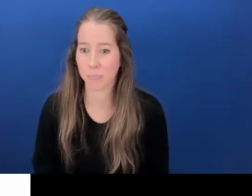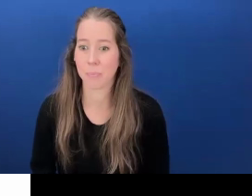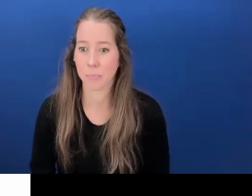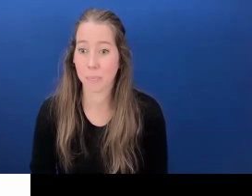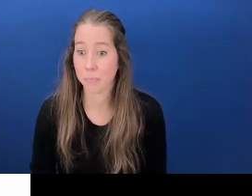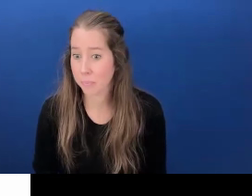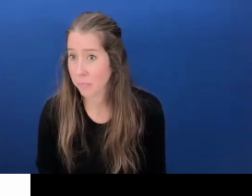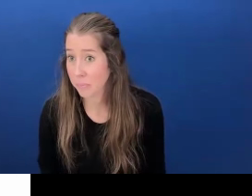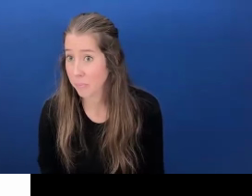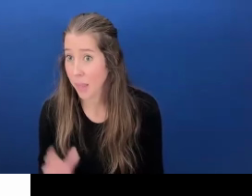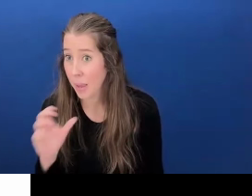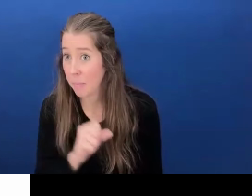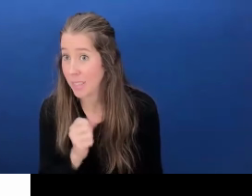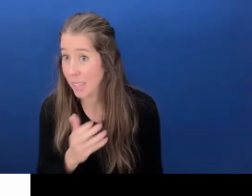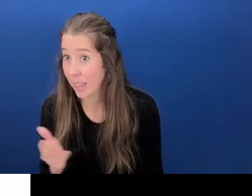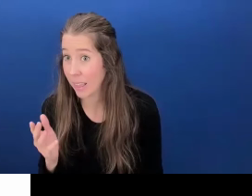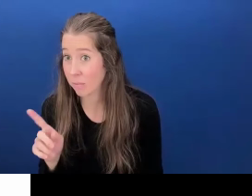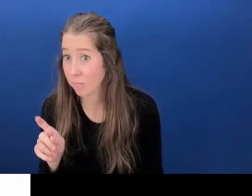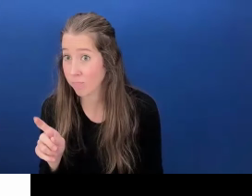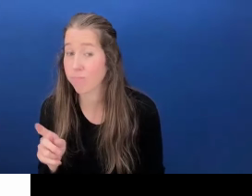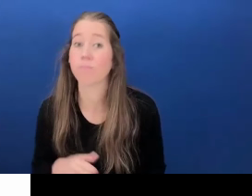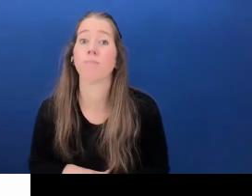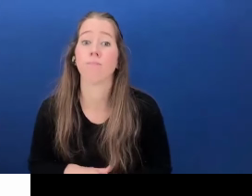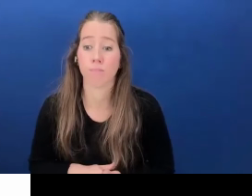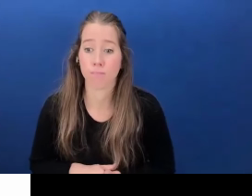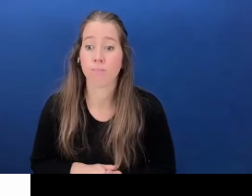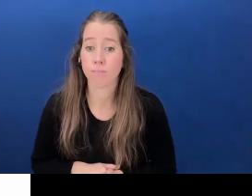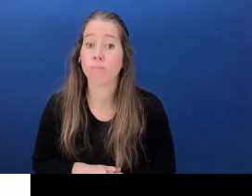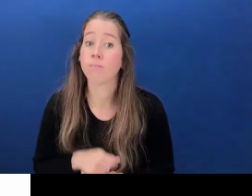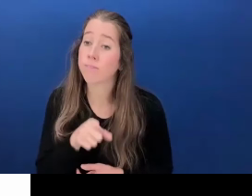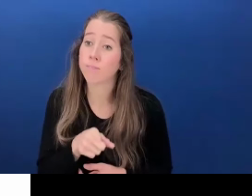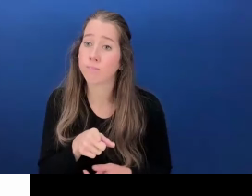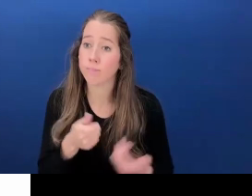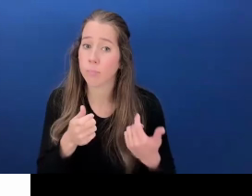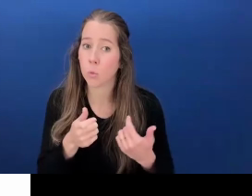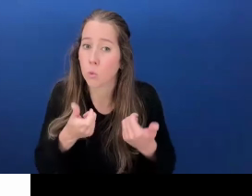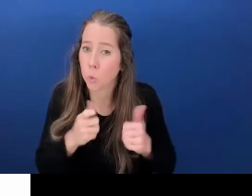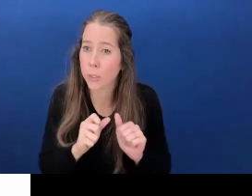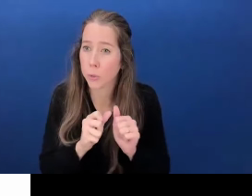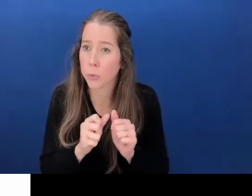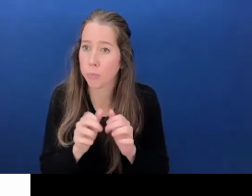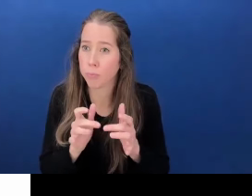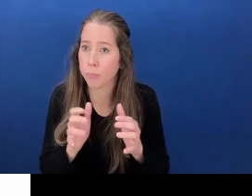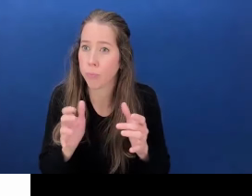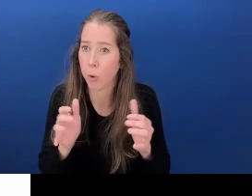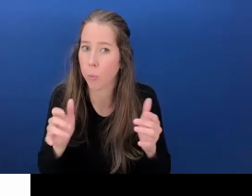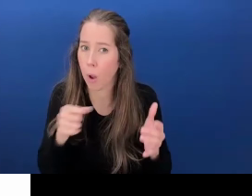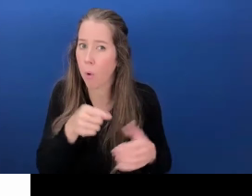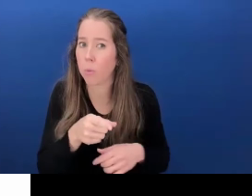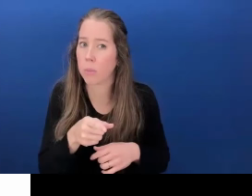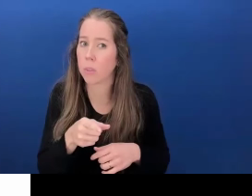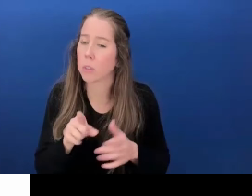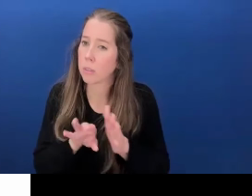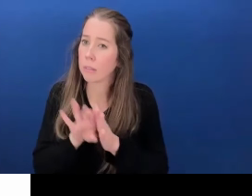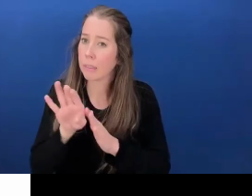Anything I missed? No. And this is actually an area that we're looking at really trying to grow. It's been something that it's kind of been a